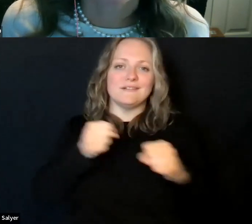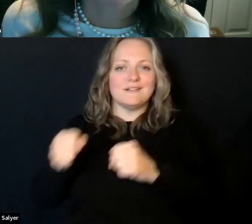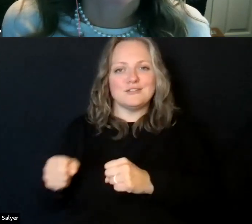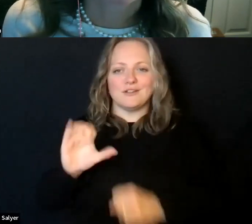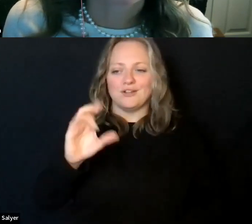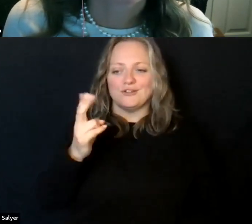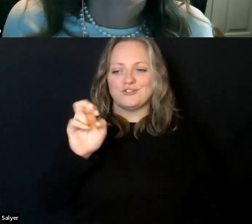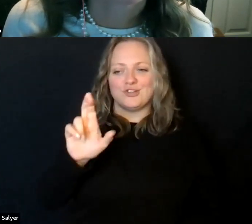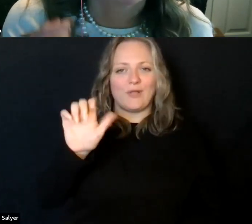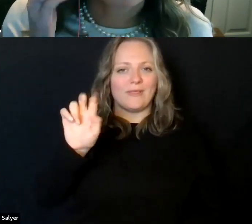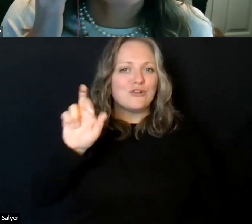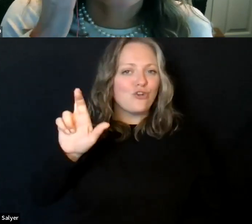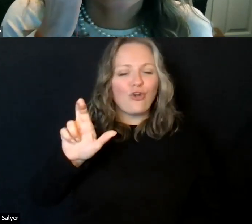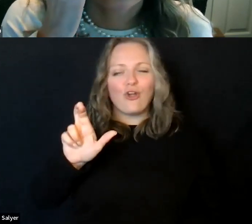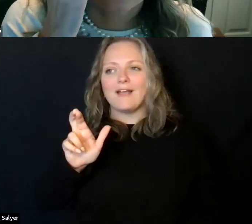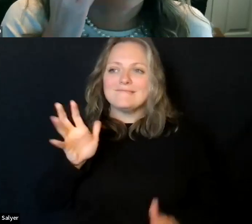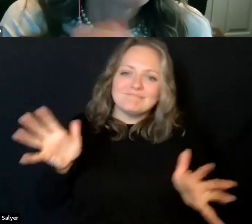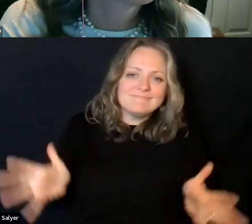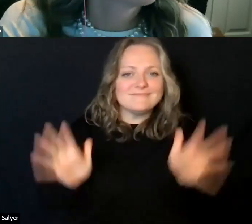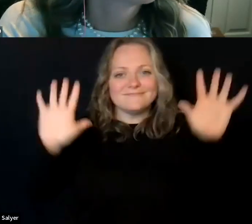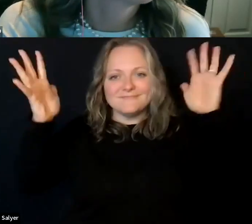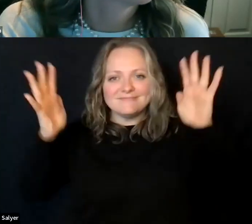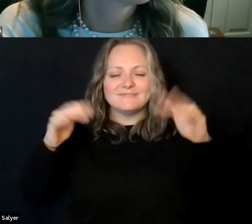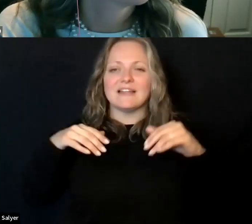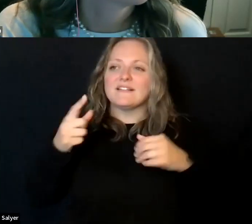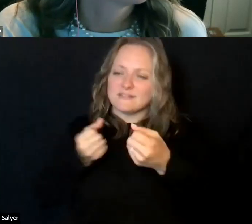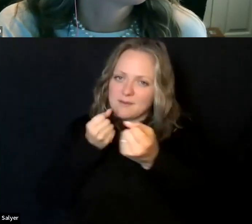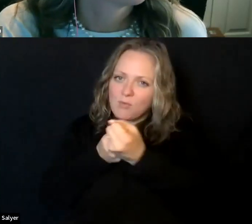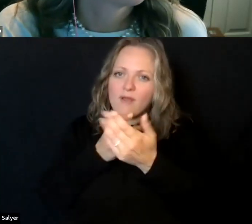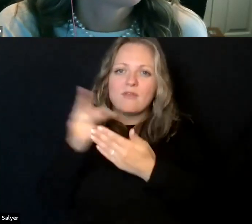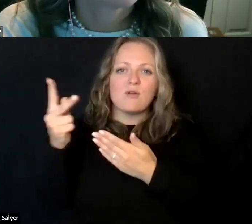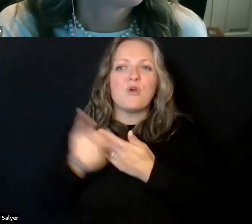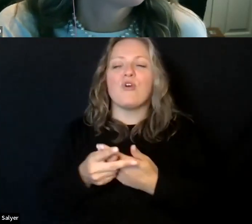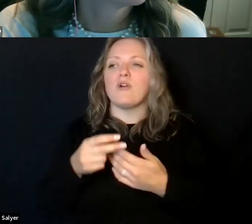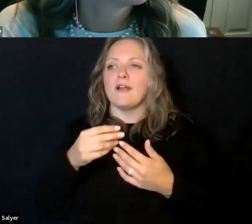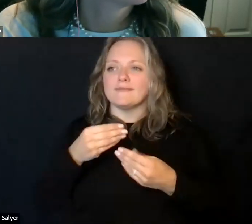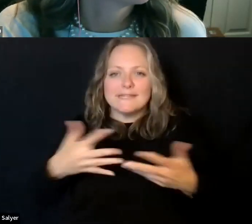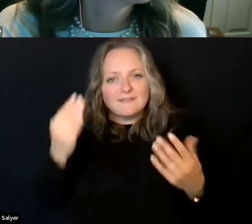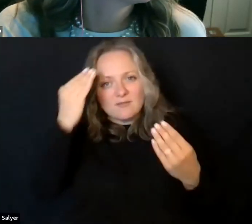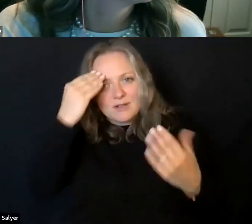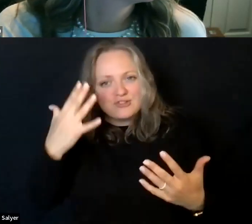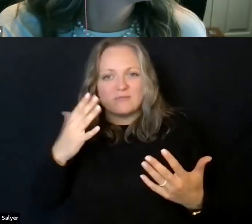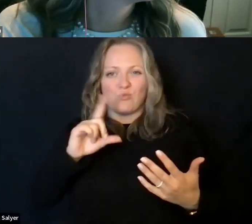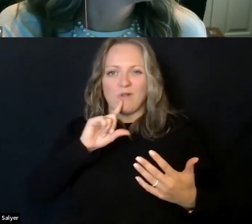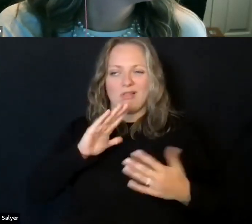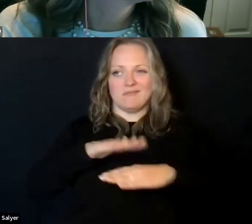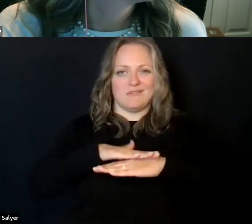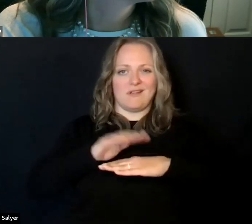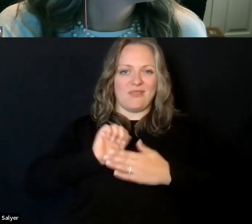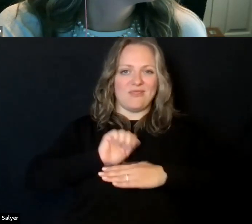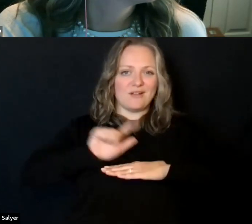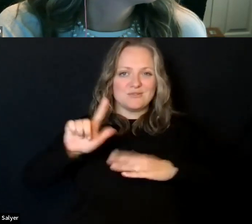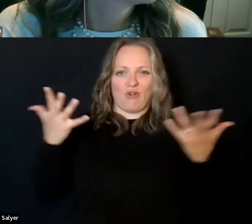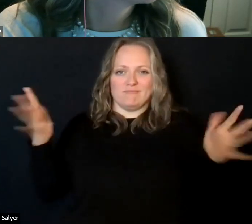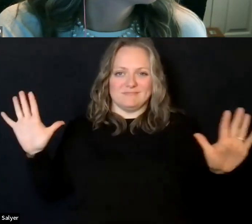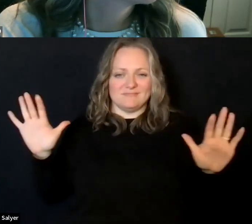just someone that's like supporting the program, they're giving information, but that's pretty much their own involvement. It's just letting people know